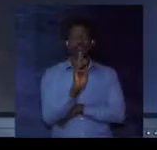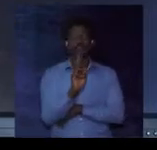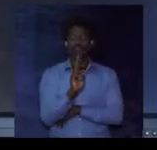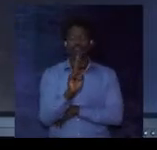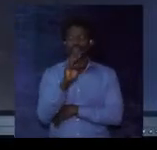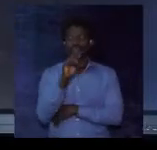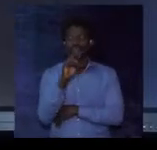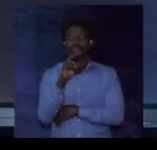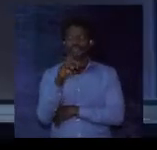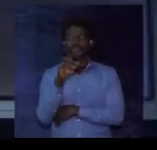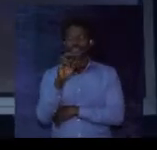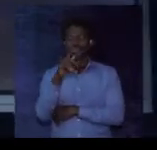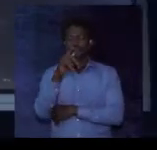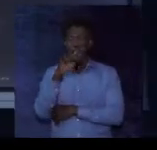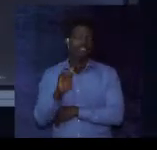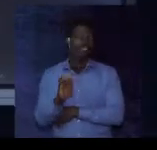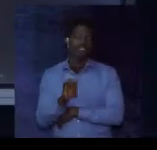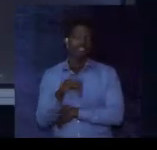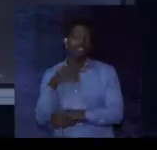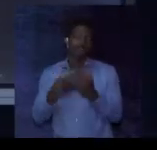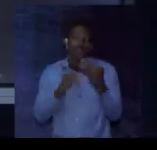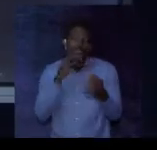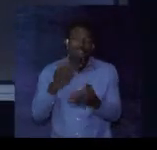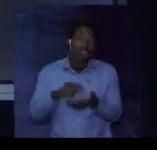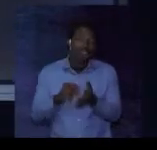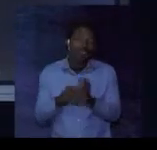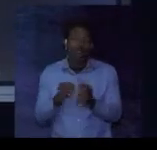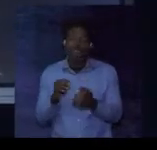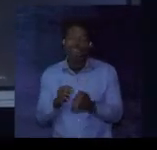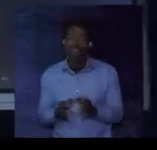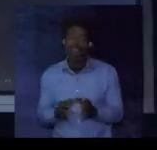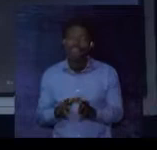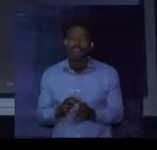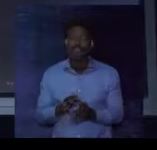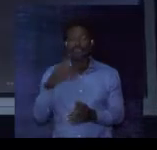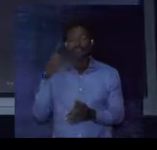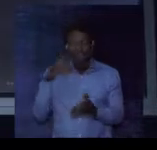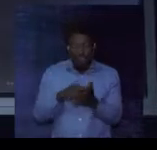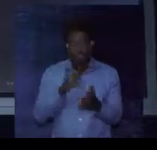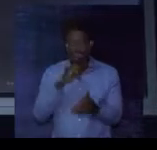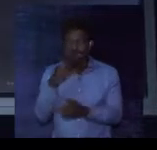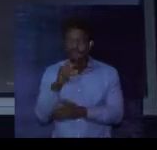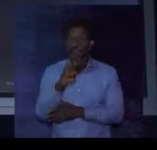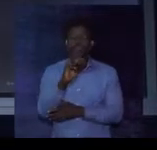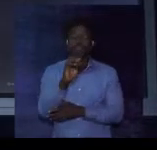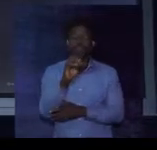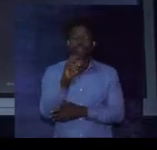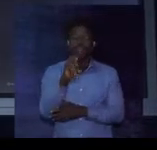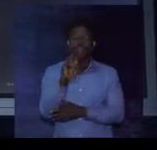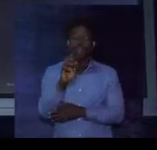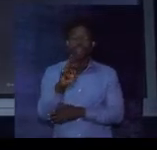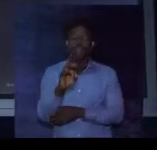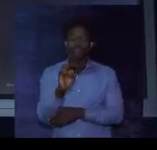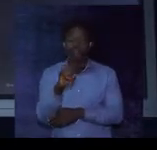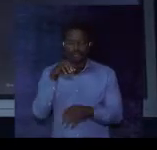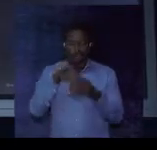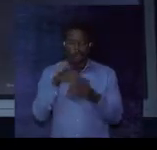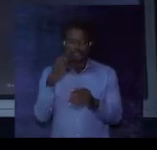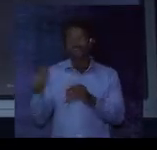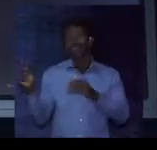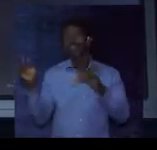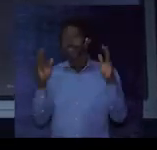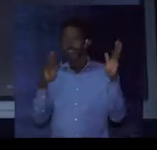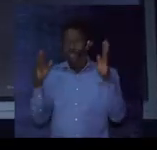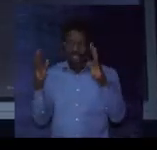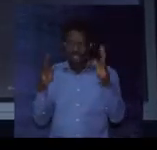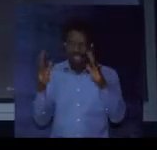humidity. That's another component of weather. What do we mean by that? It's the amount of moisture in the air.